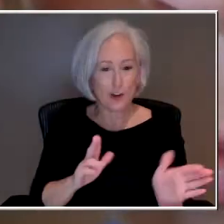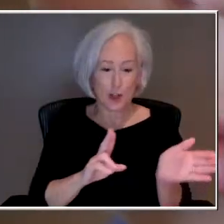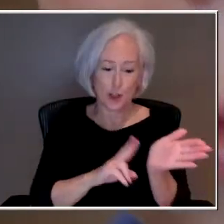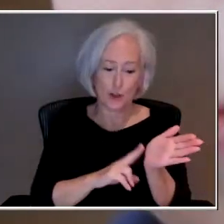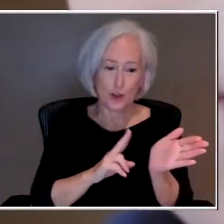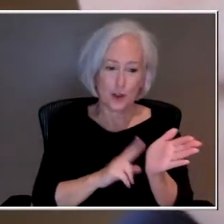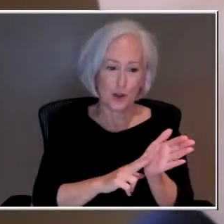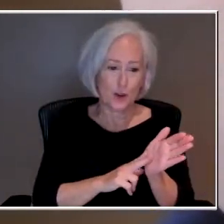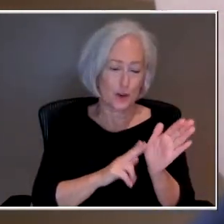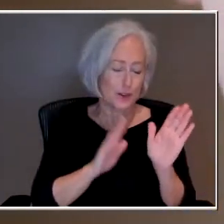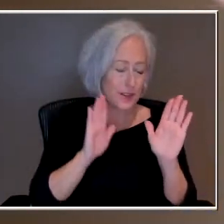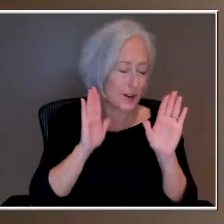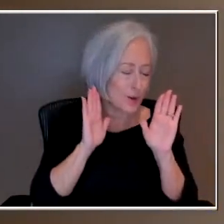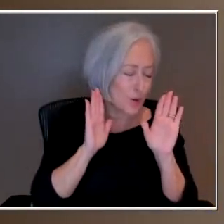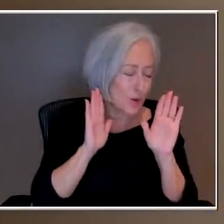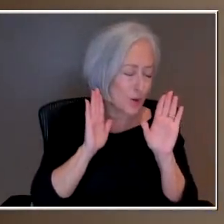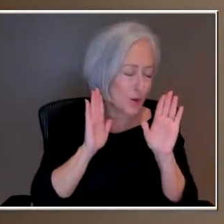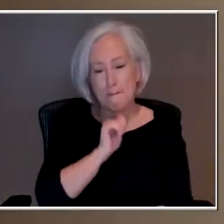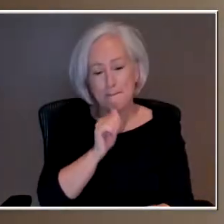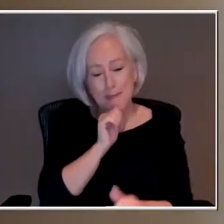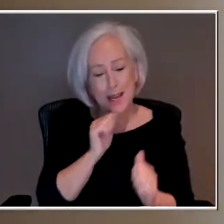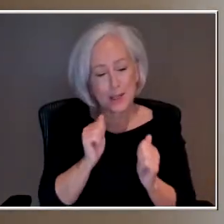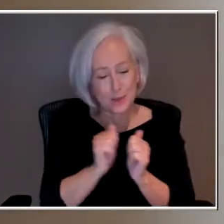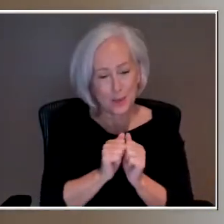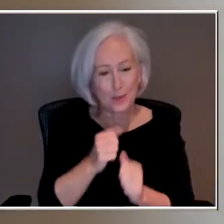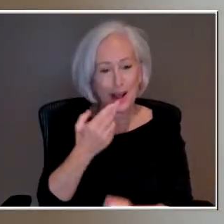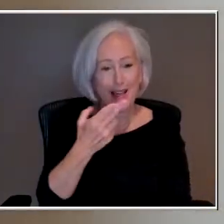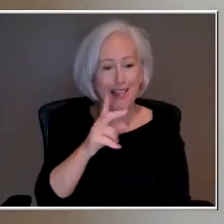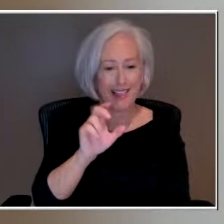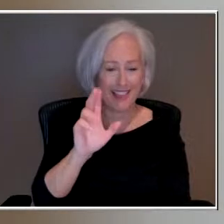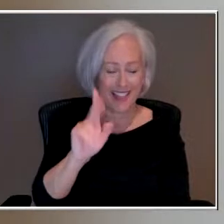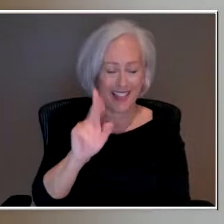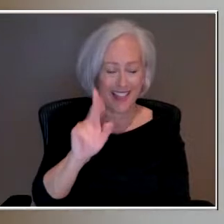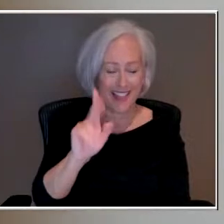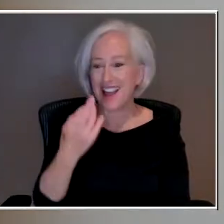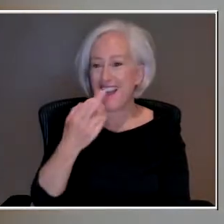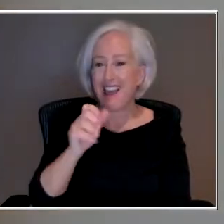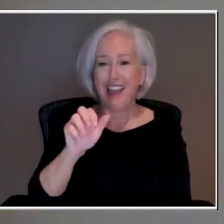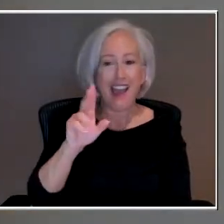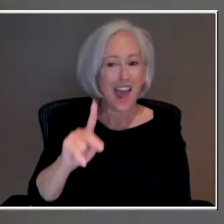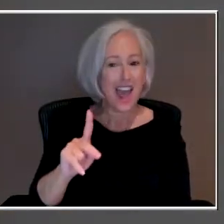Hank. As for Hank, it's full steam ahead, and he's not looking back.